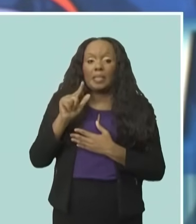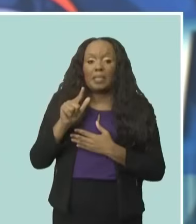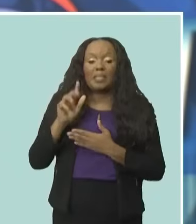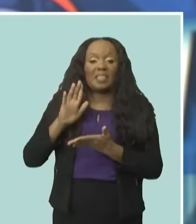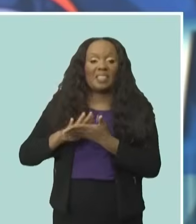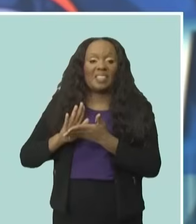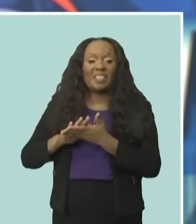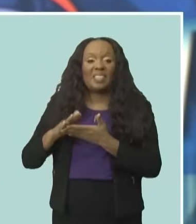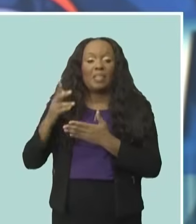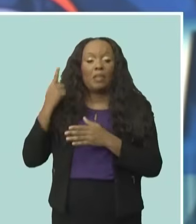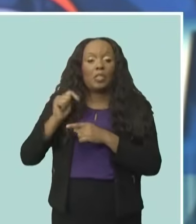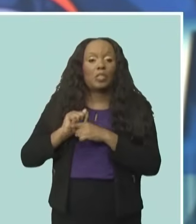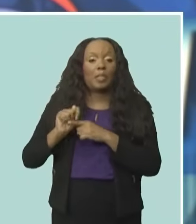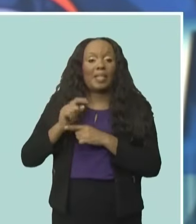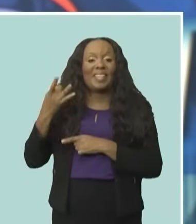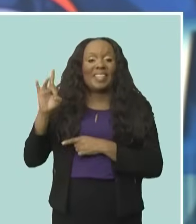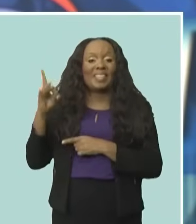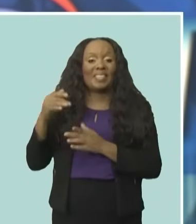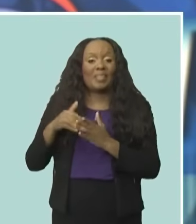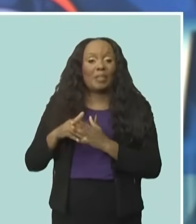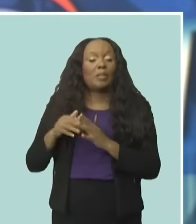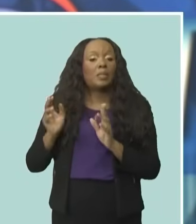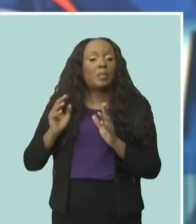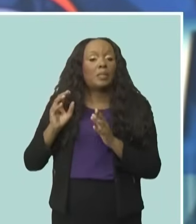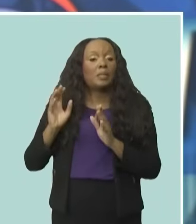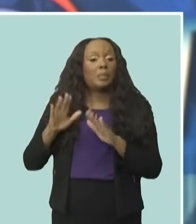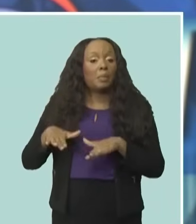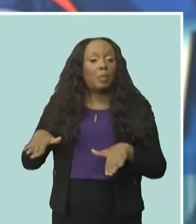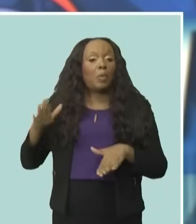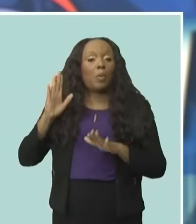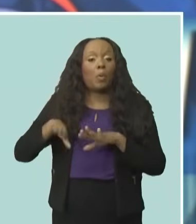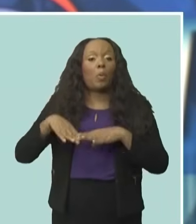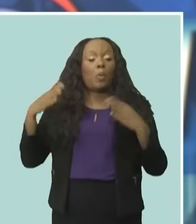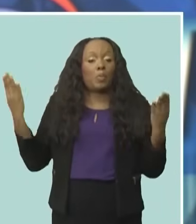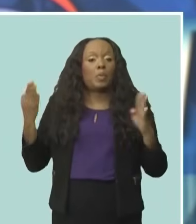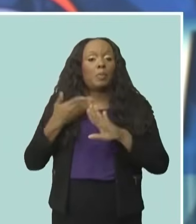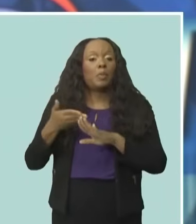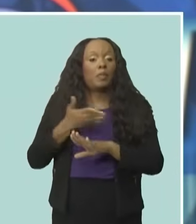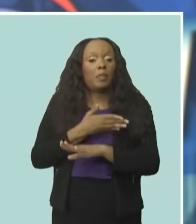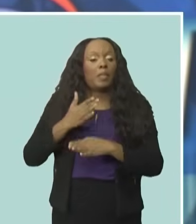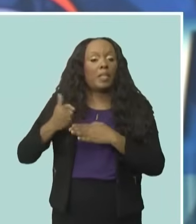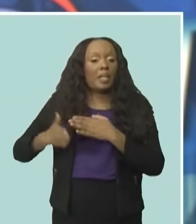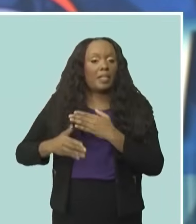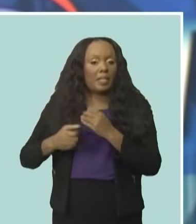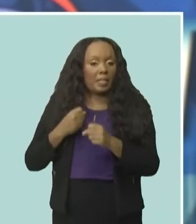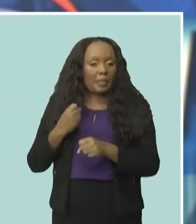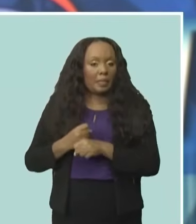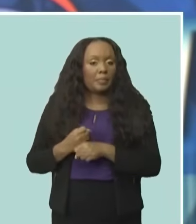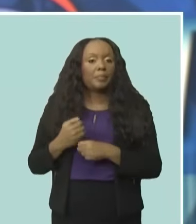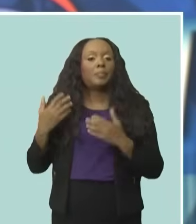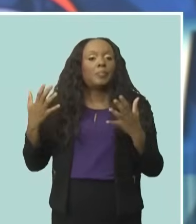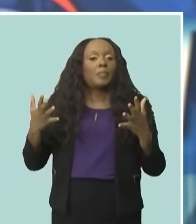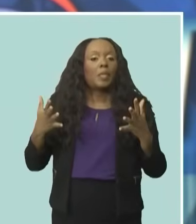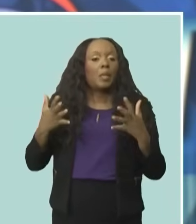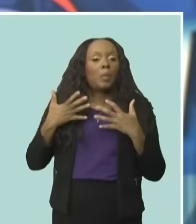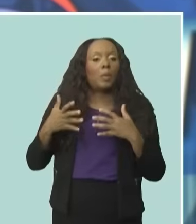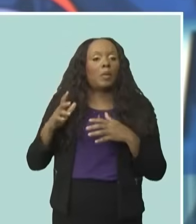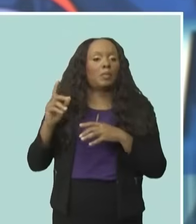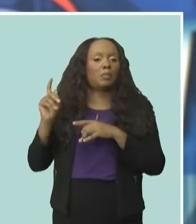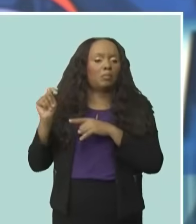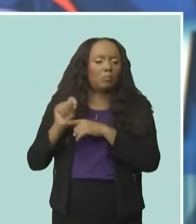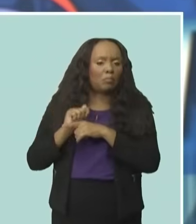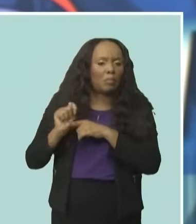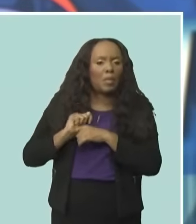public servants is set to open before year-end. The training is intended to enable the public sector employees to work